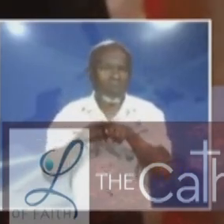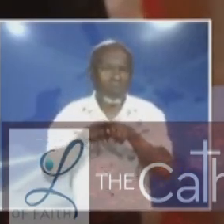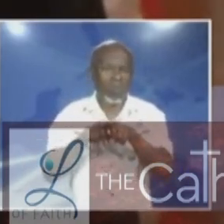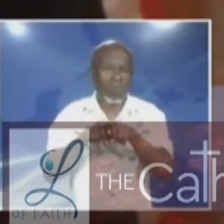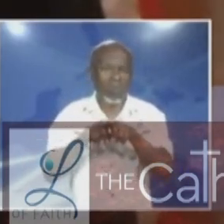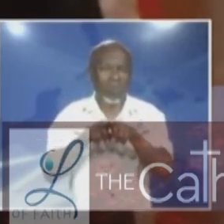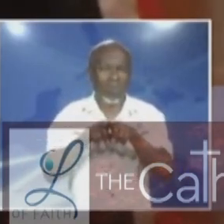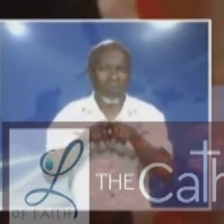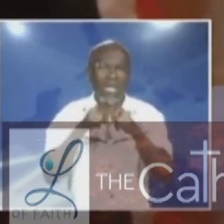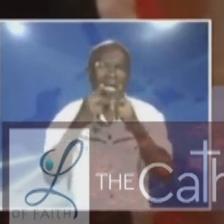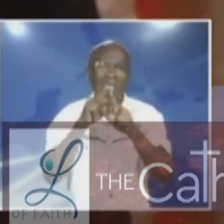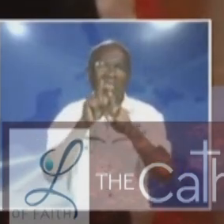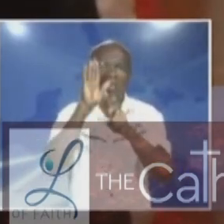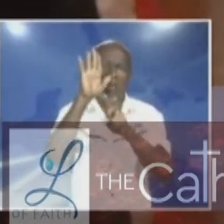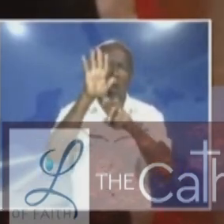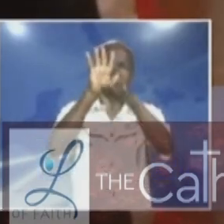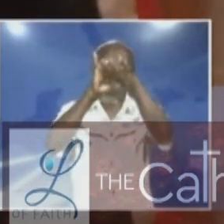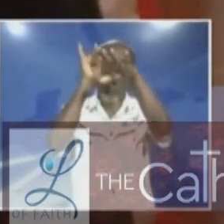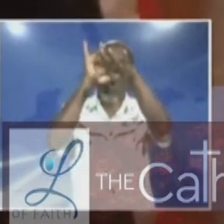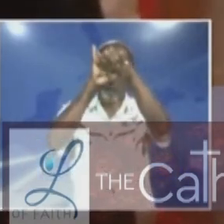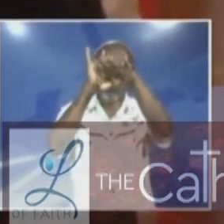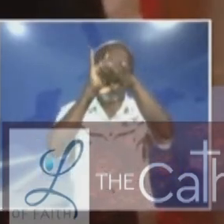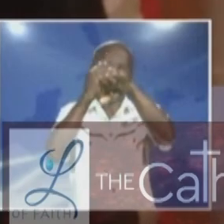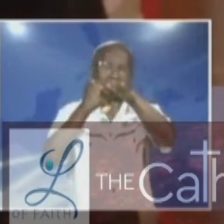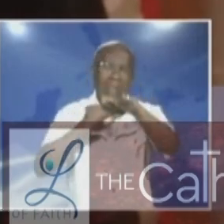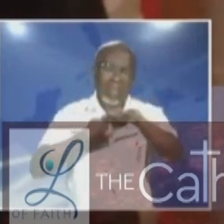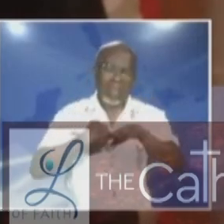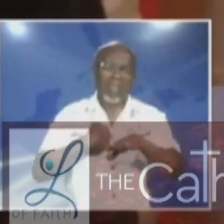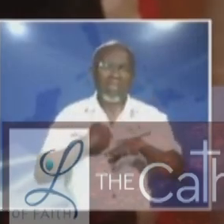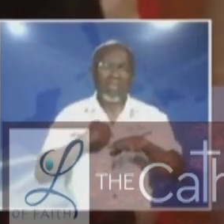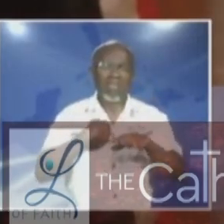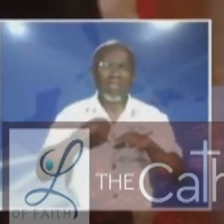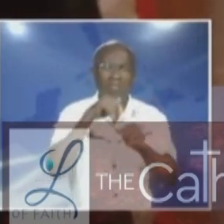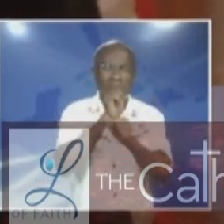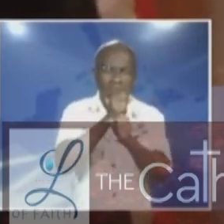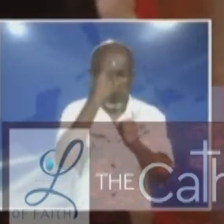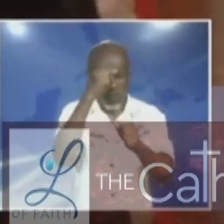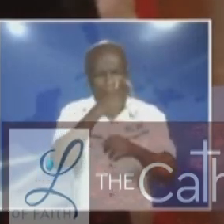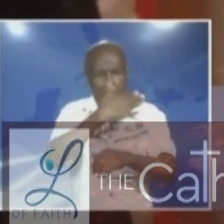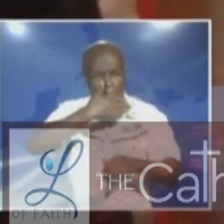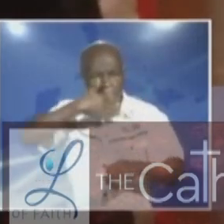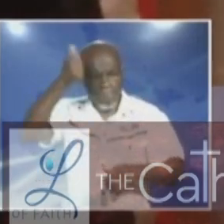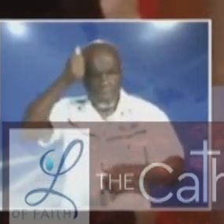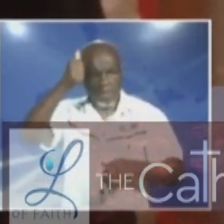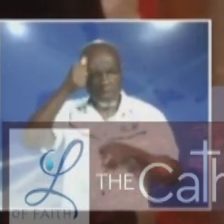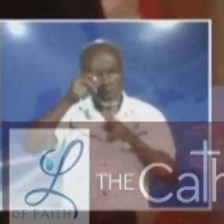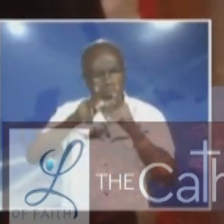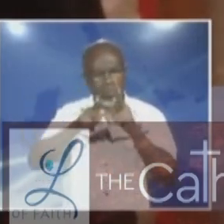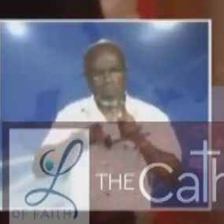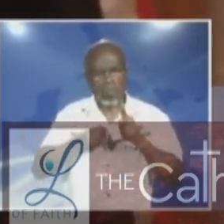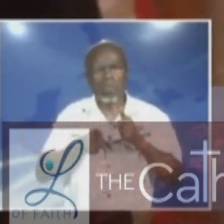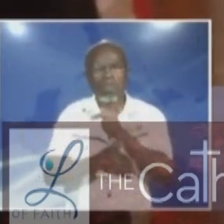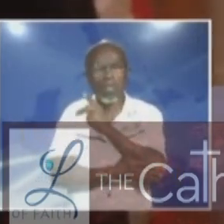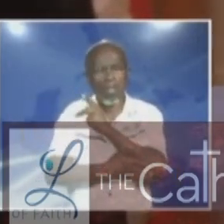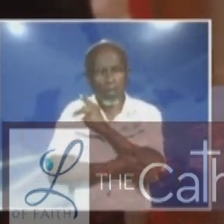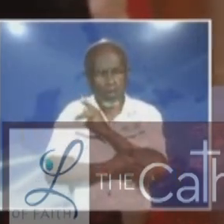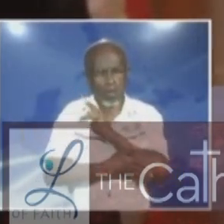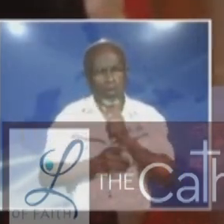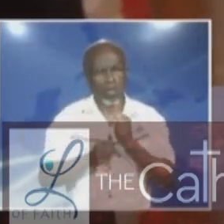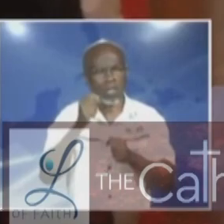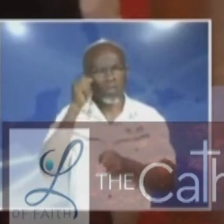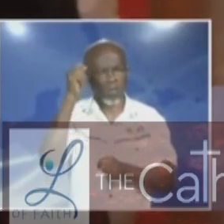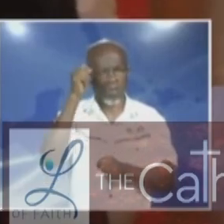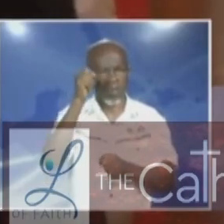respond to your call always to work for a better country and a better land. We ask, Father, that